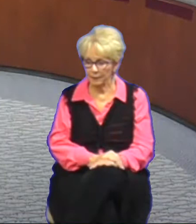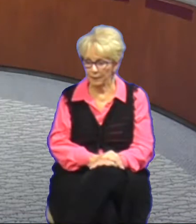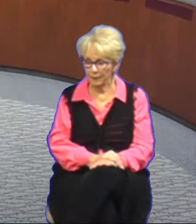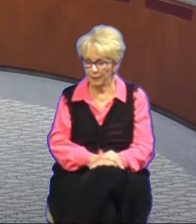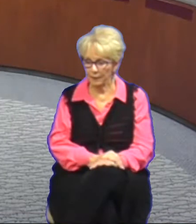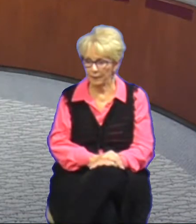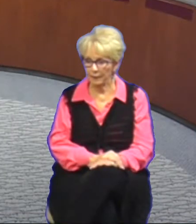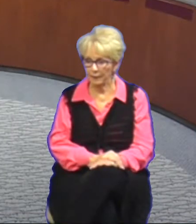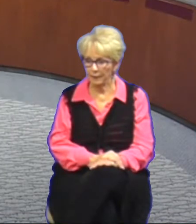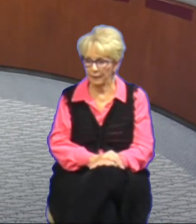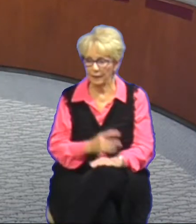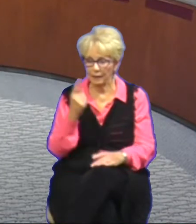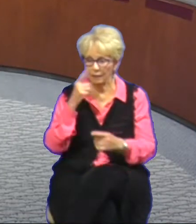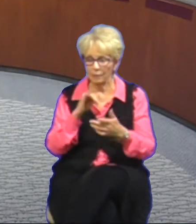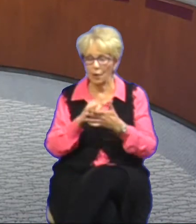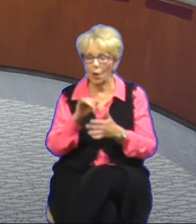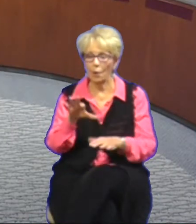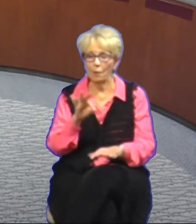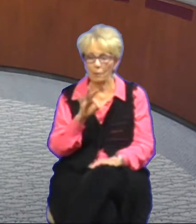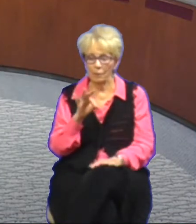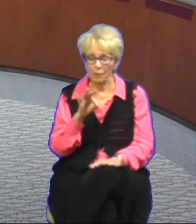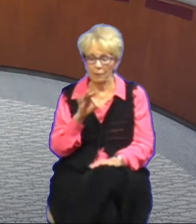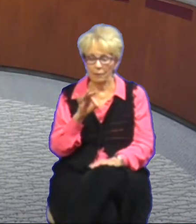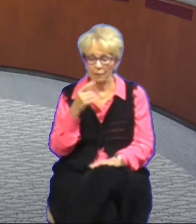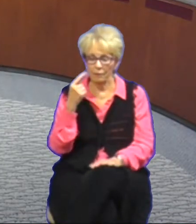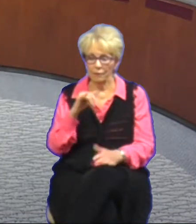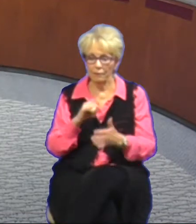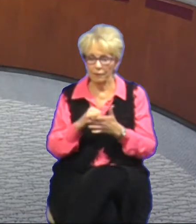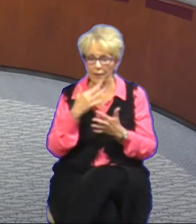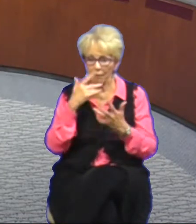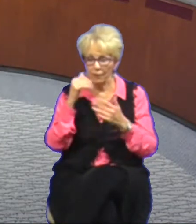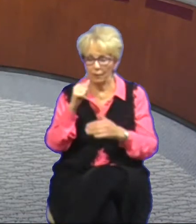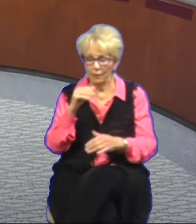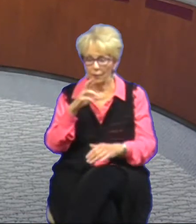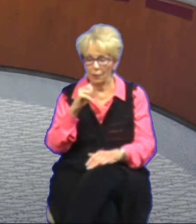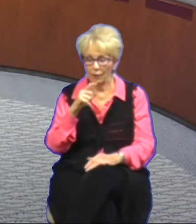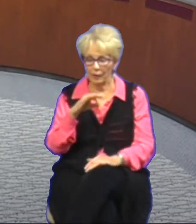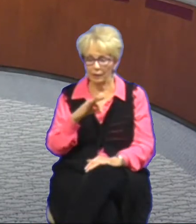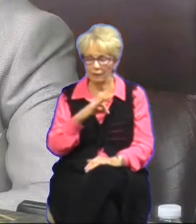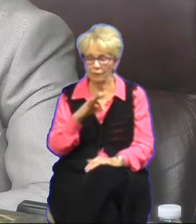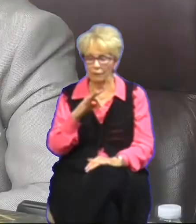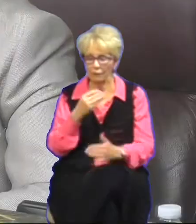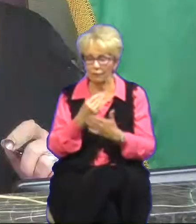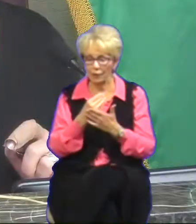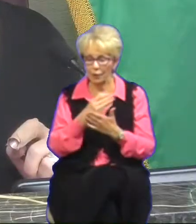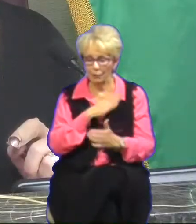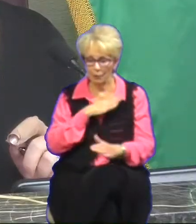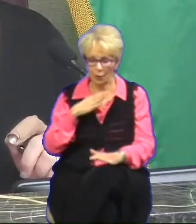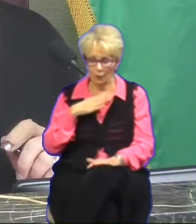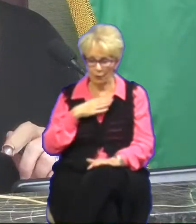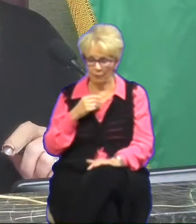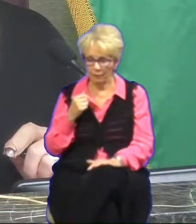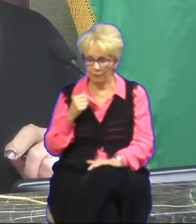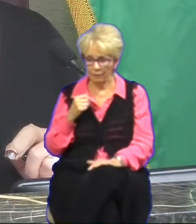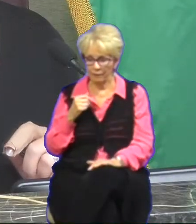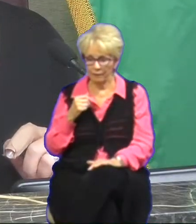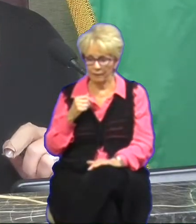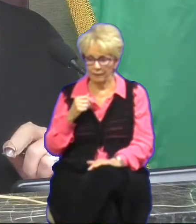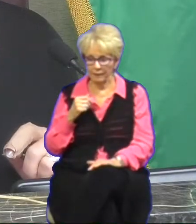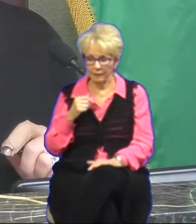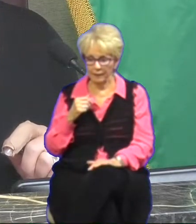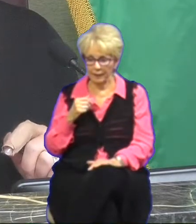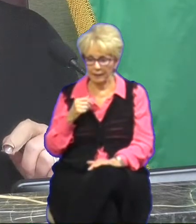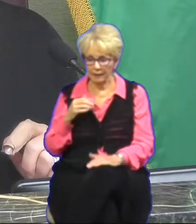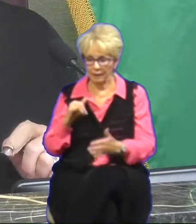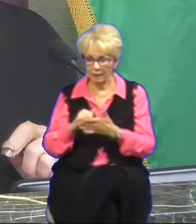2022. Thanks. Next is consideration of appointment for the Fireman's Relief Fund Board. Mm-hmm. Sally? The terms